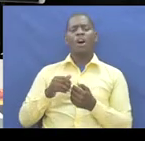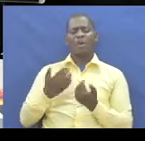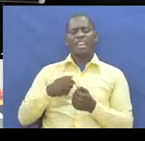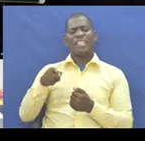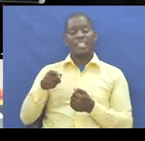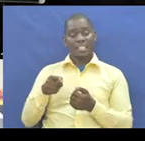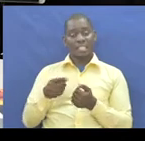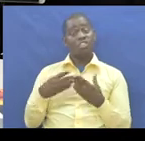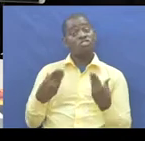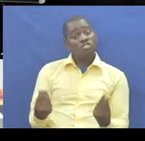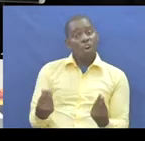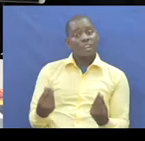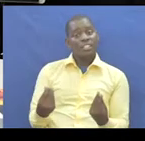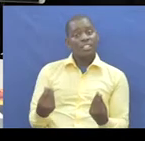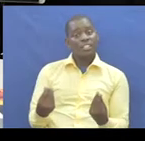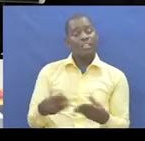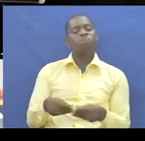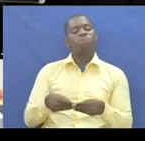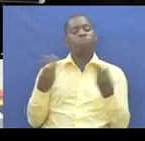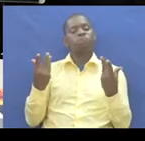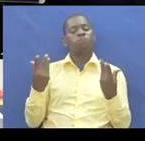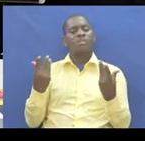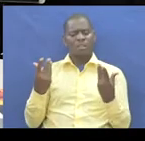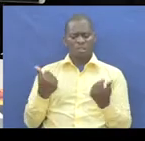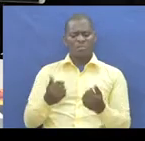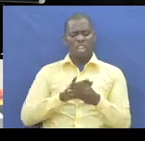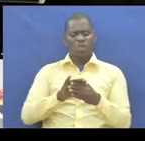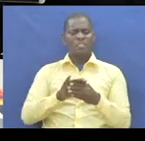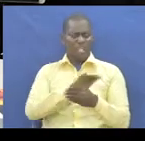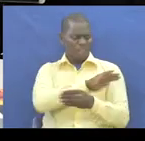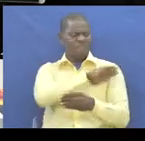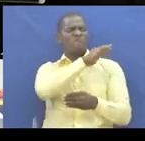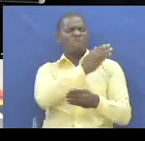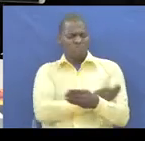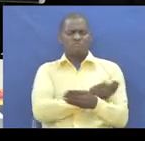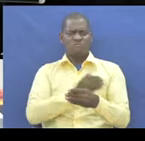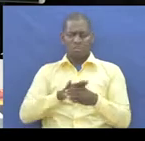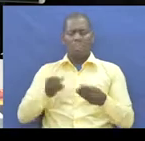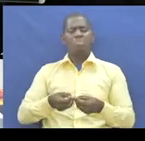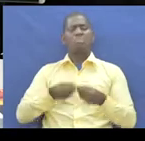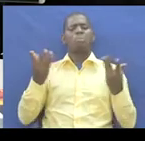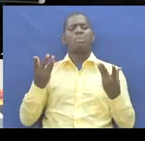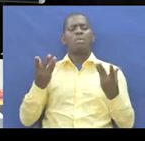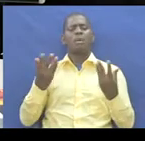it changes the shape. And perhaps also it might also even destroy it. If I apply